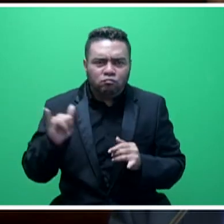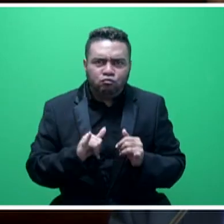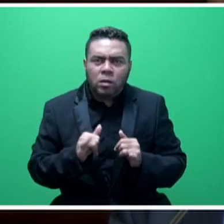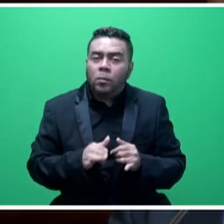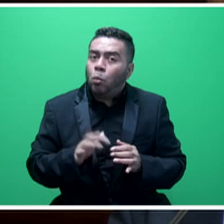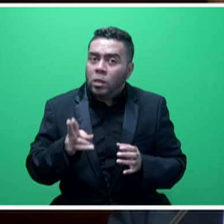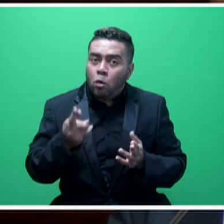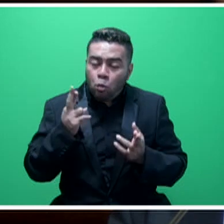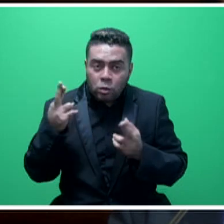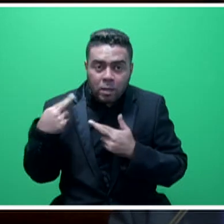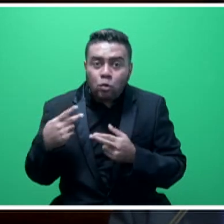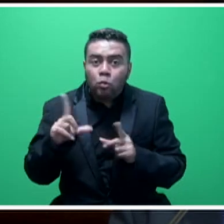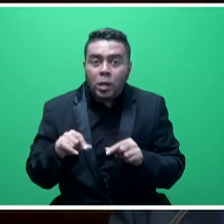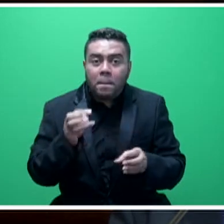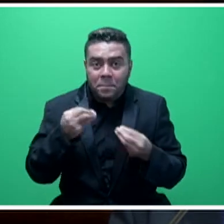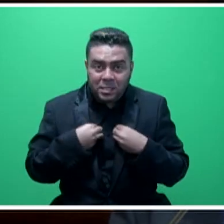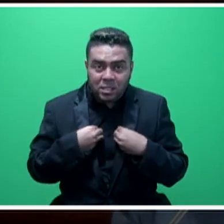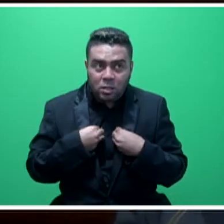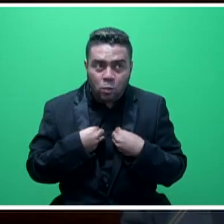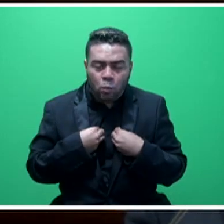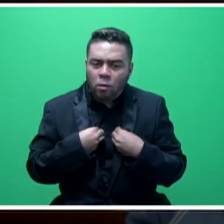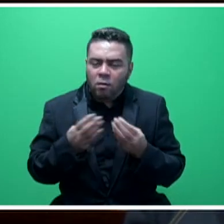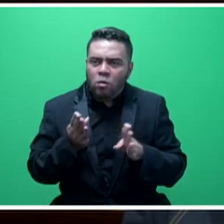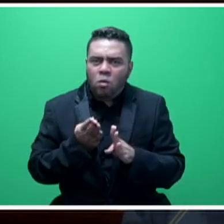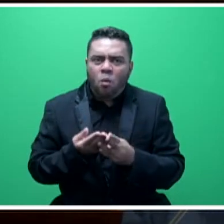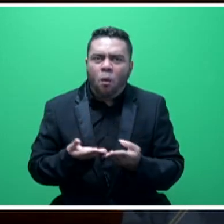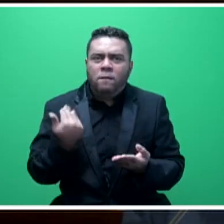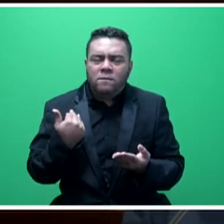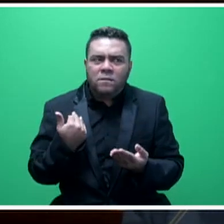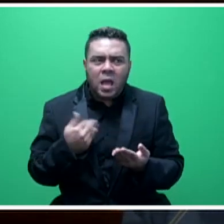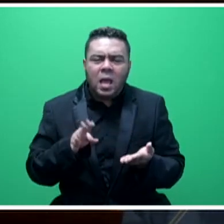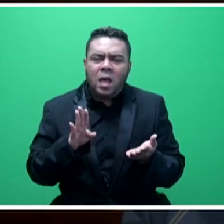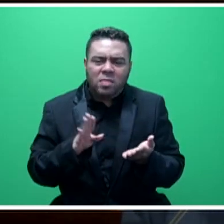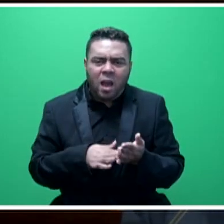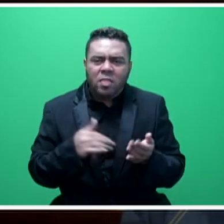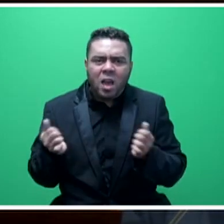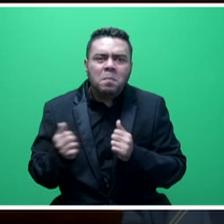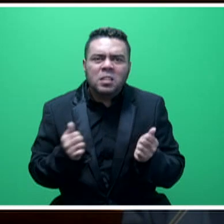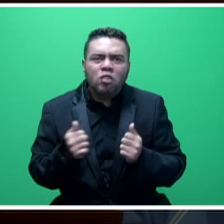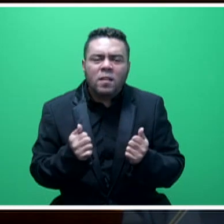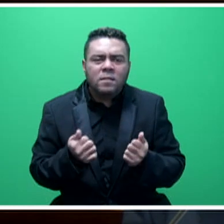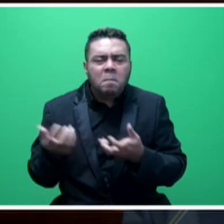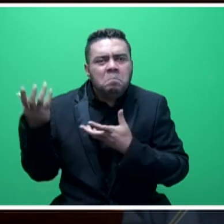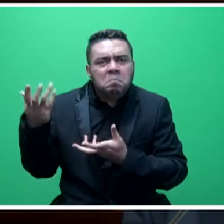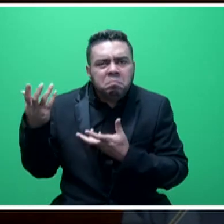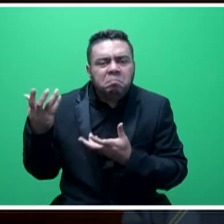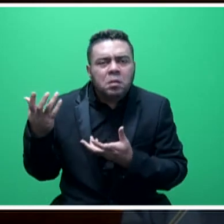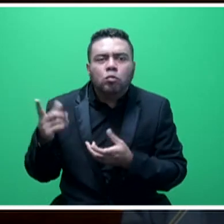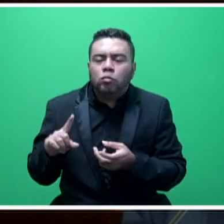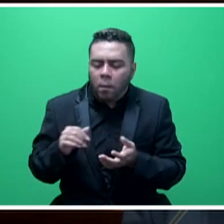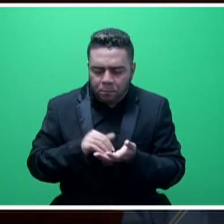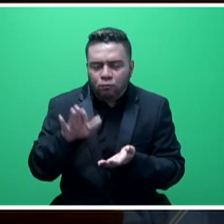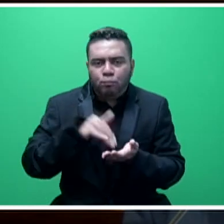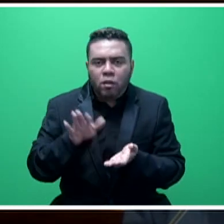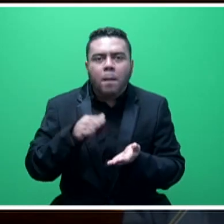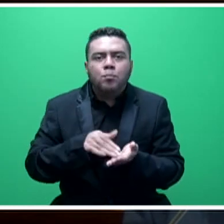respect to doing business, we have also taken steps to alleviate the administrative burdens and reduce bureaucratic obstacles to fast-track approval